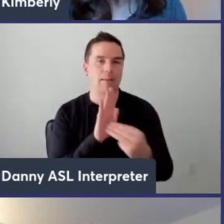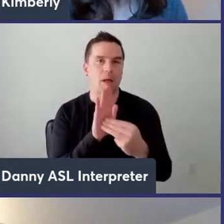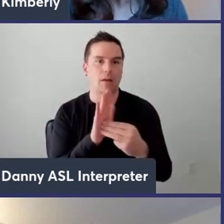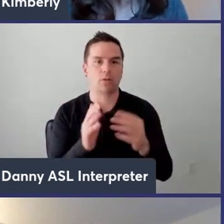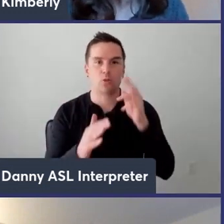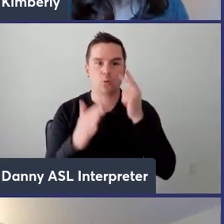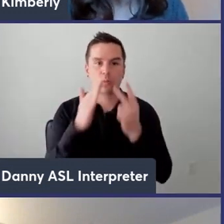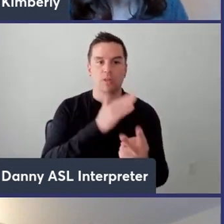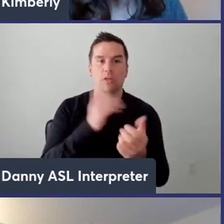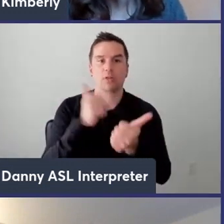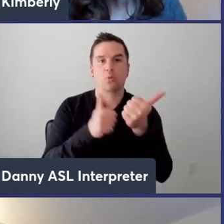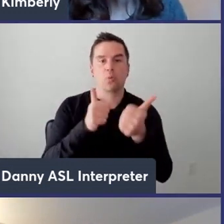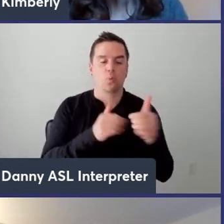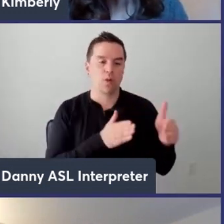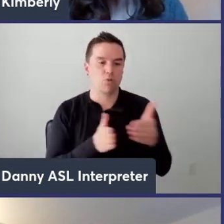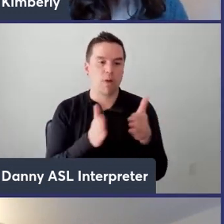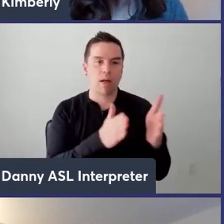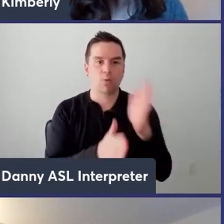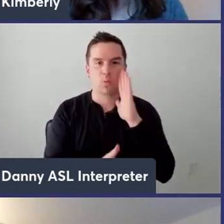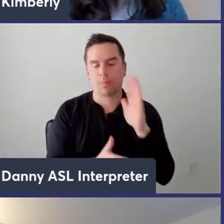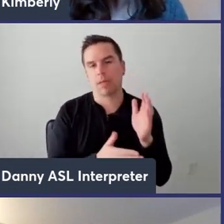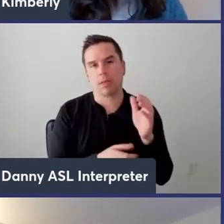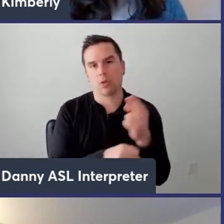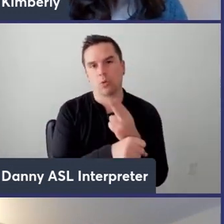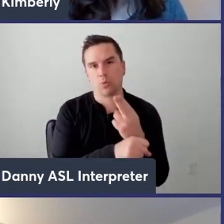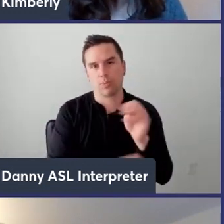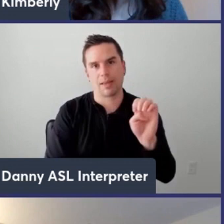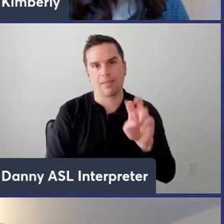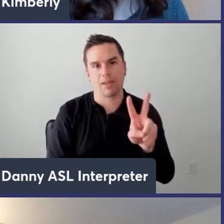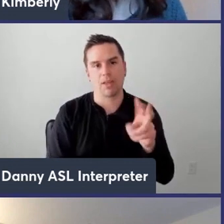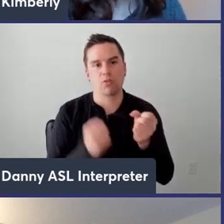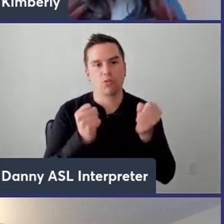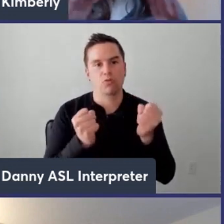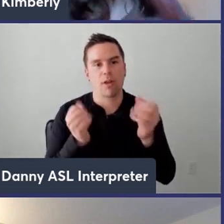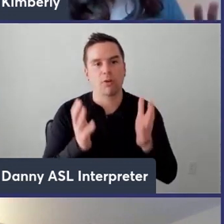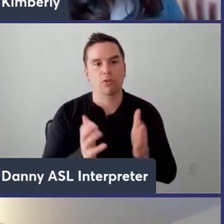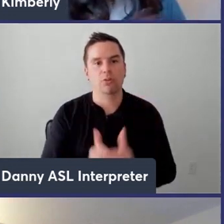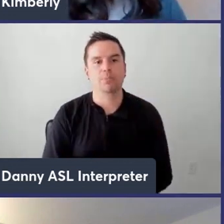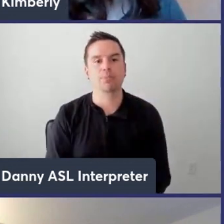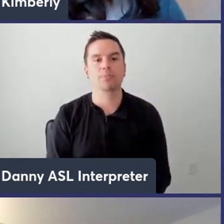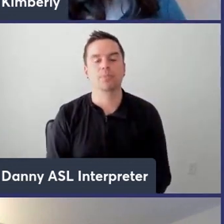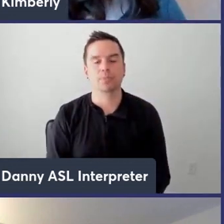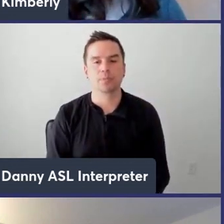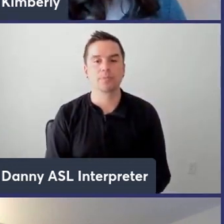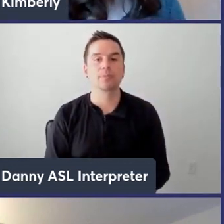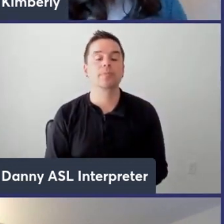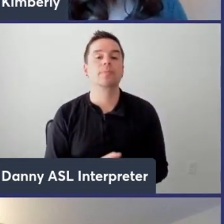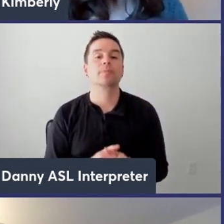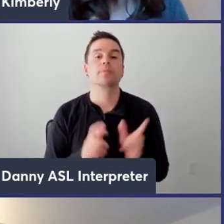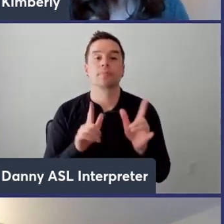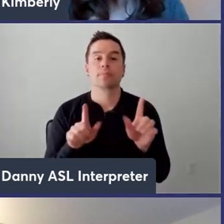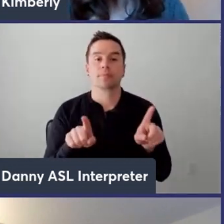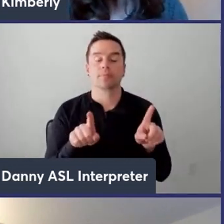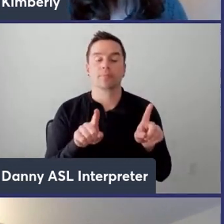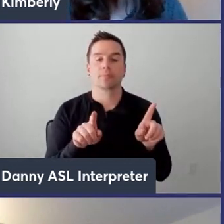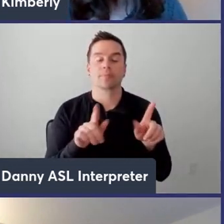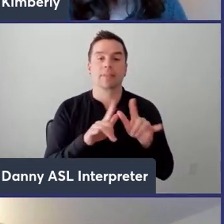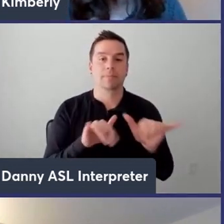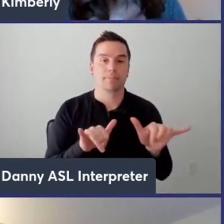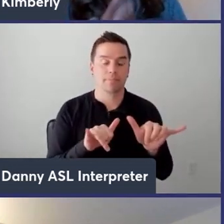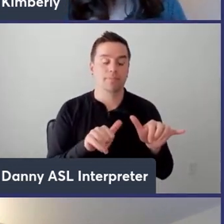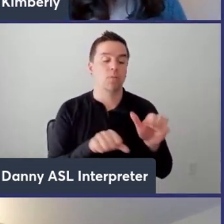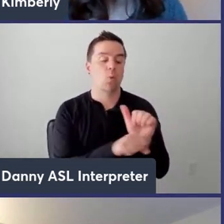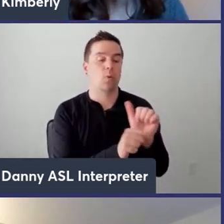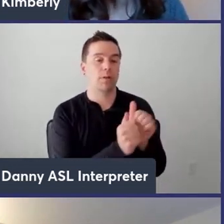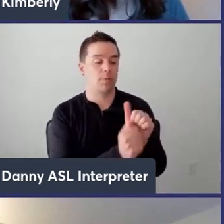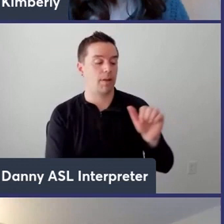were likely to be taken by EV drivers. Oh, And then in parallel, working with the team at BMW, where they built